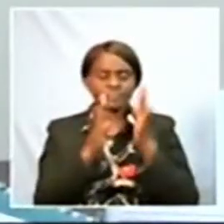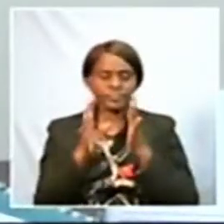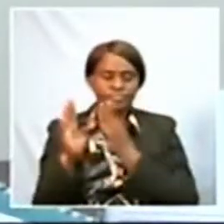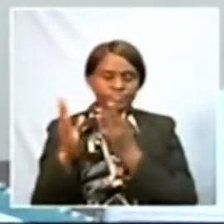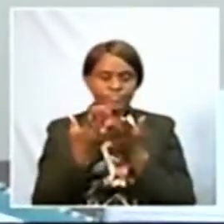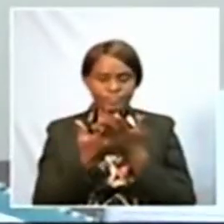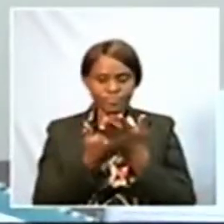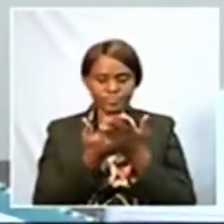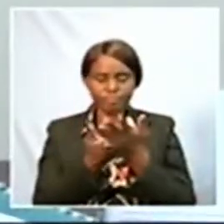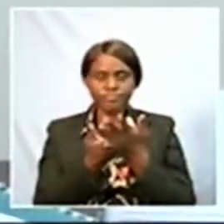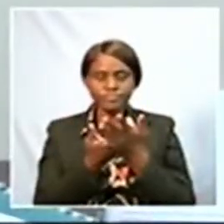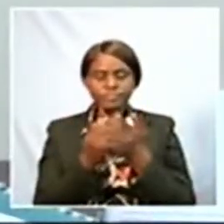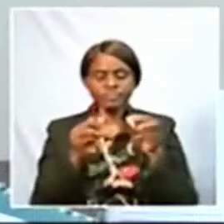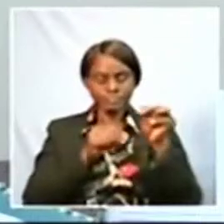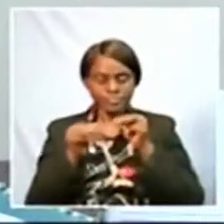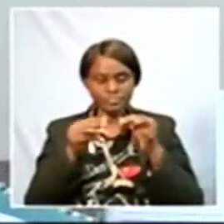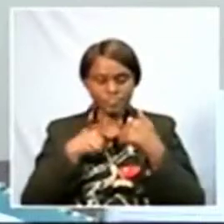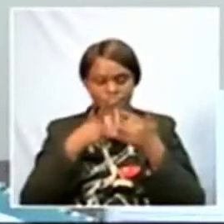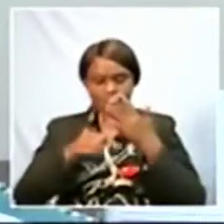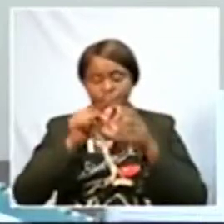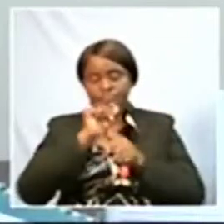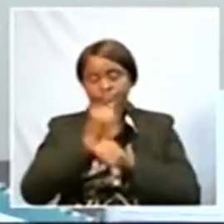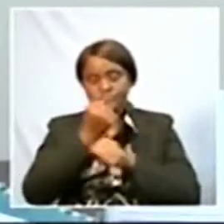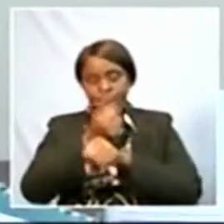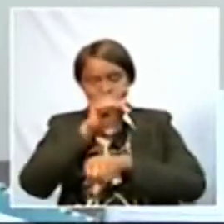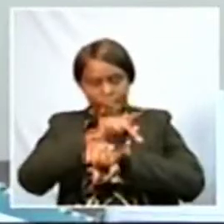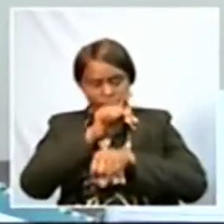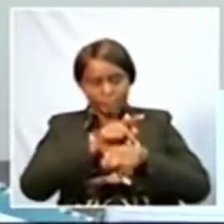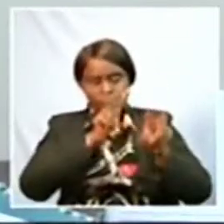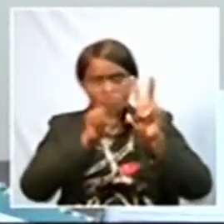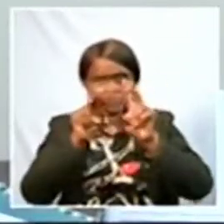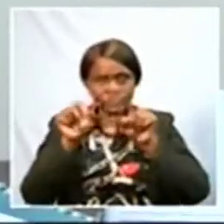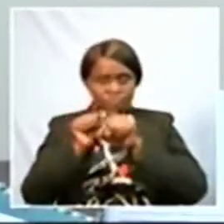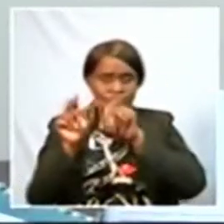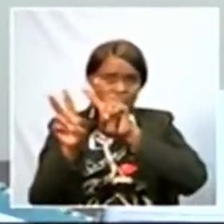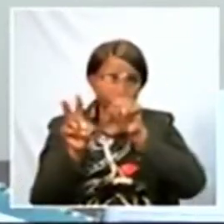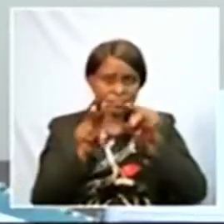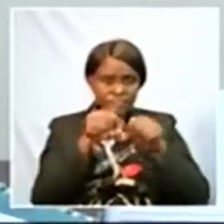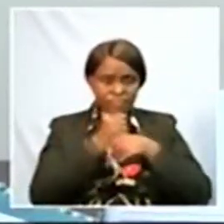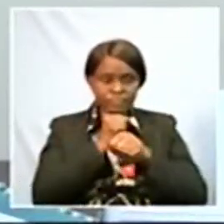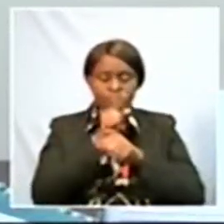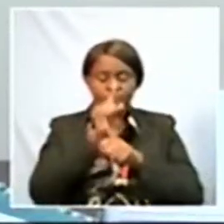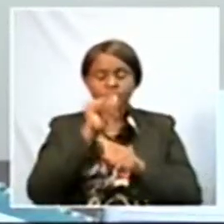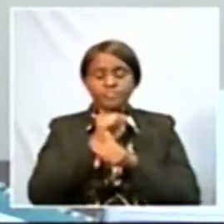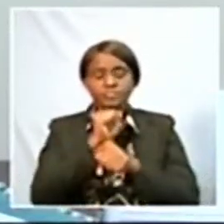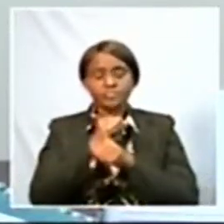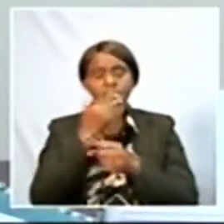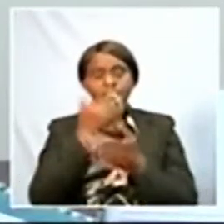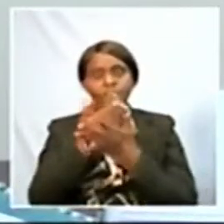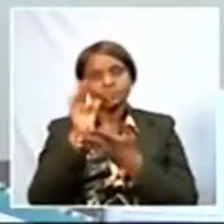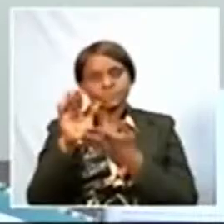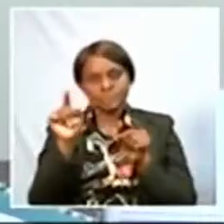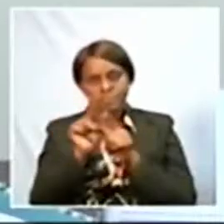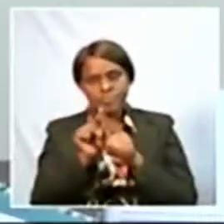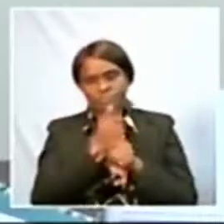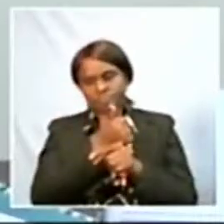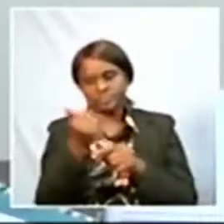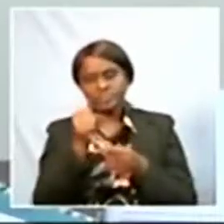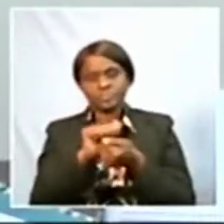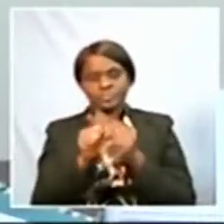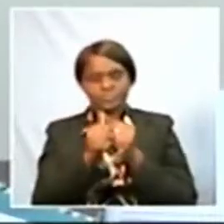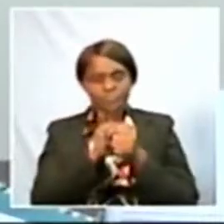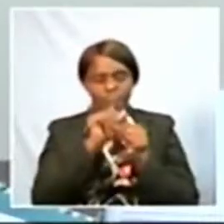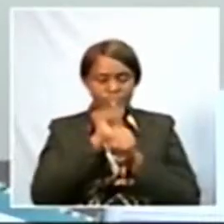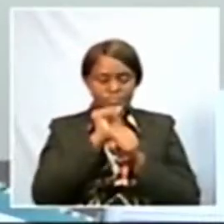measure. Management has intensified project monitoring and supervision to ensure quality works and correction of any defects and